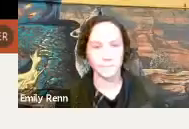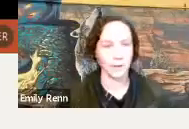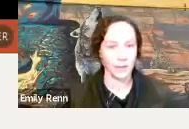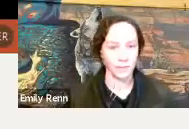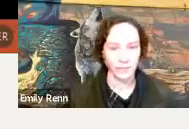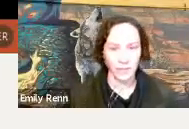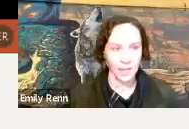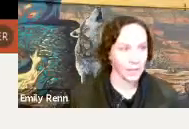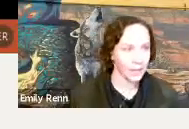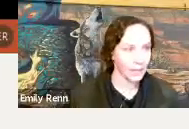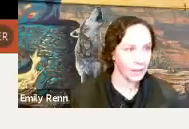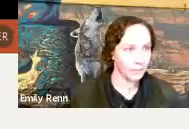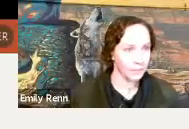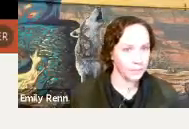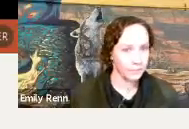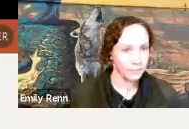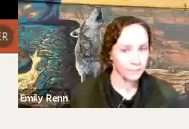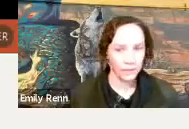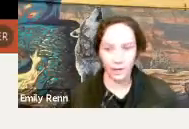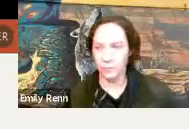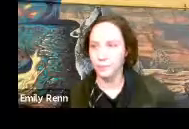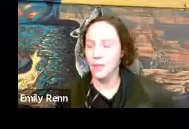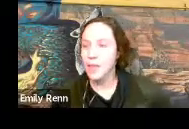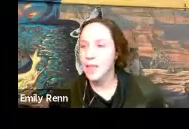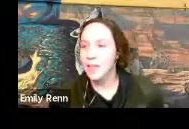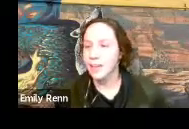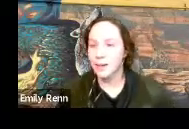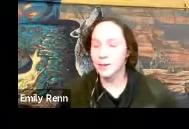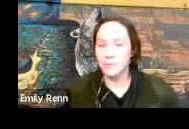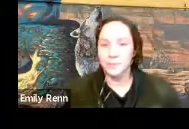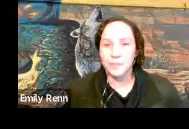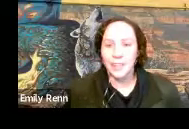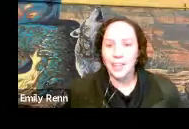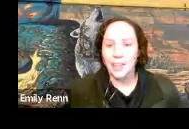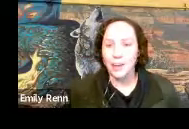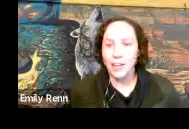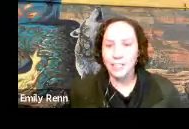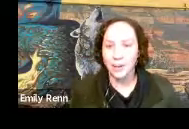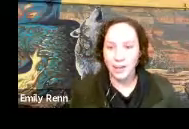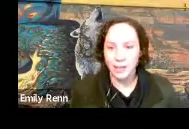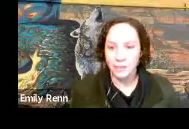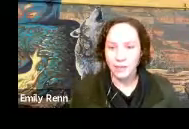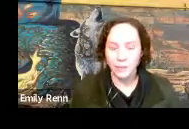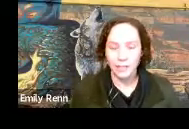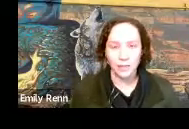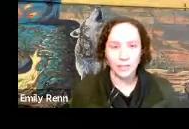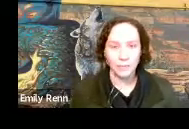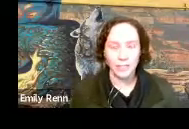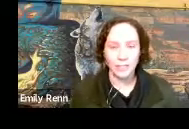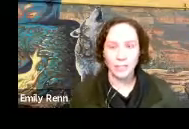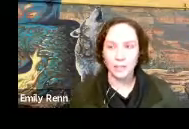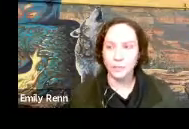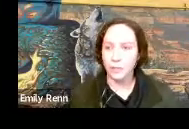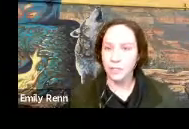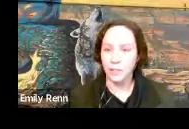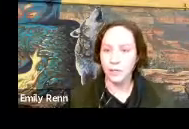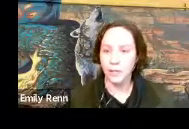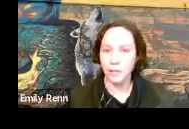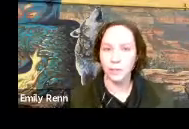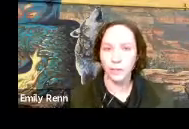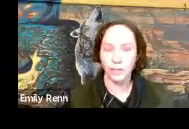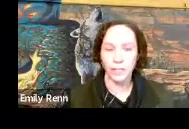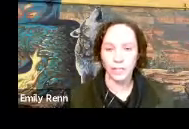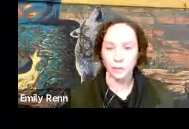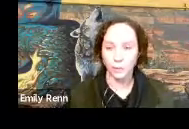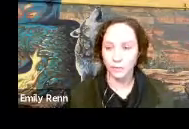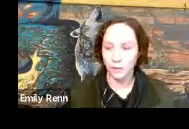Yeah, okay. There we go. Okay, so I'm Emily Renn. I'm the Executive Director